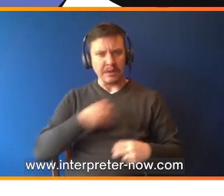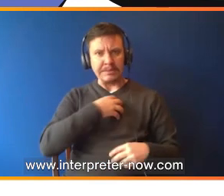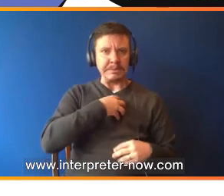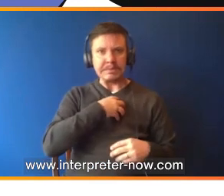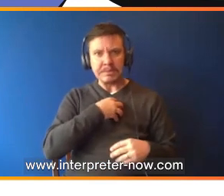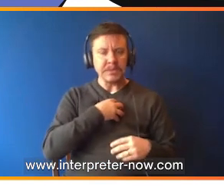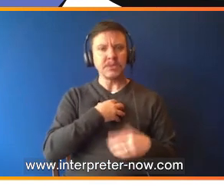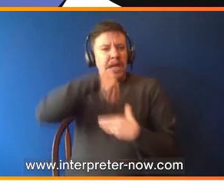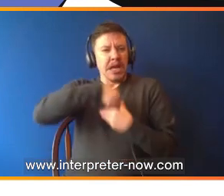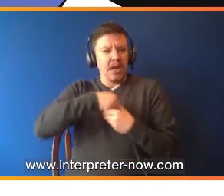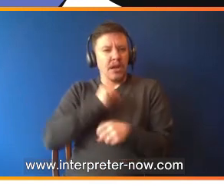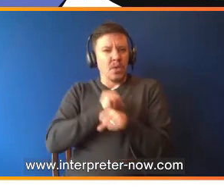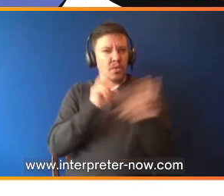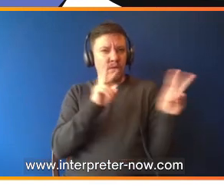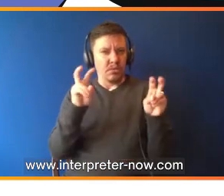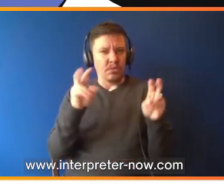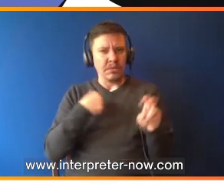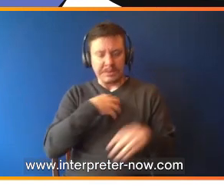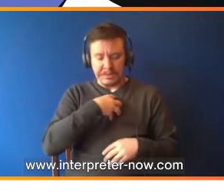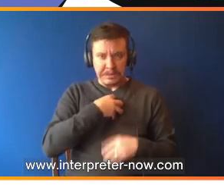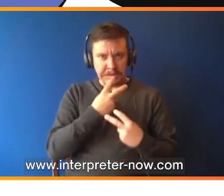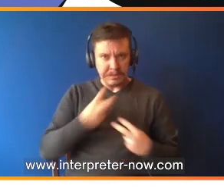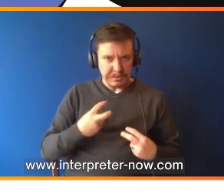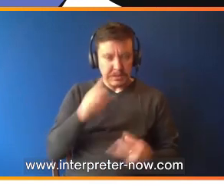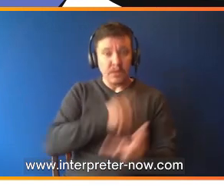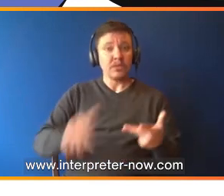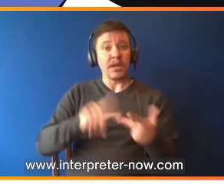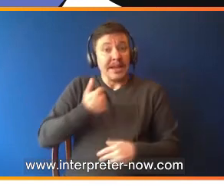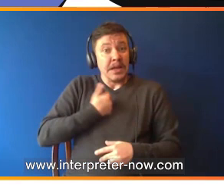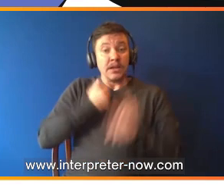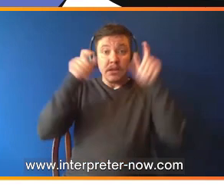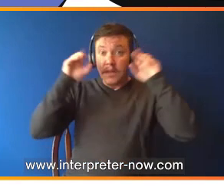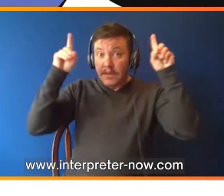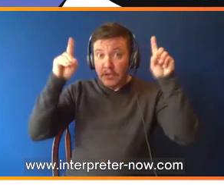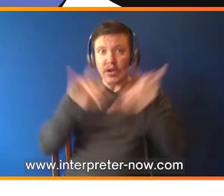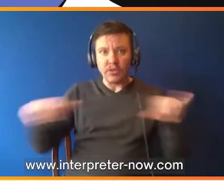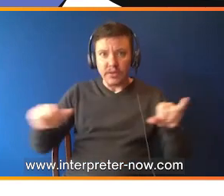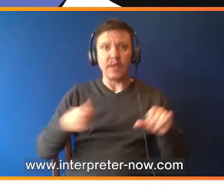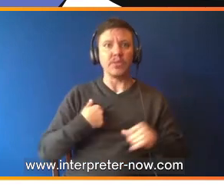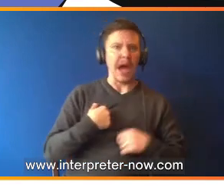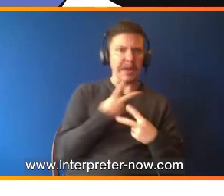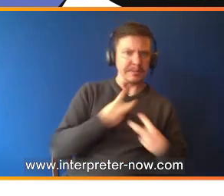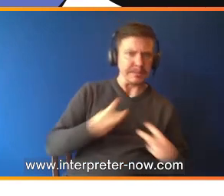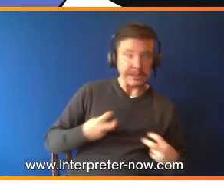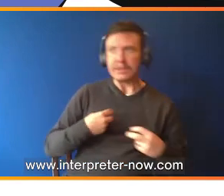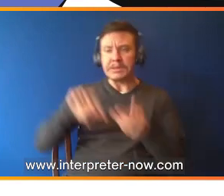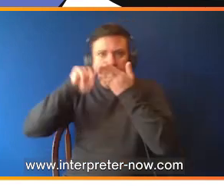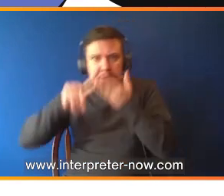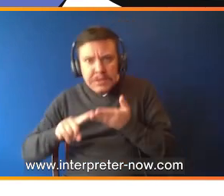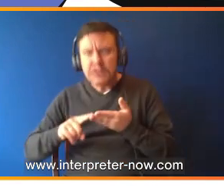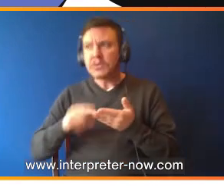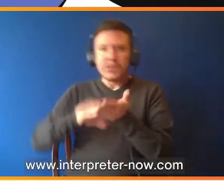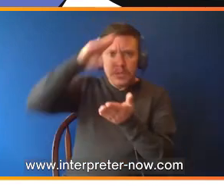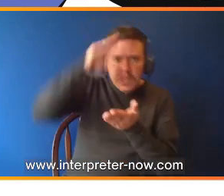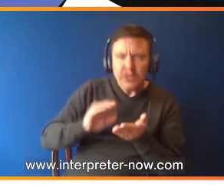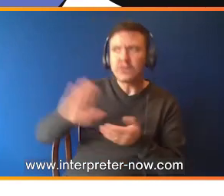okay, unpacking. So doing that inner work. And then ultimately, the self-education that should be happening at the same time, leading up